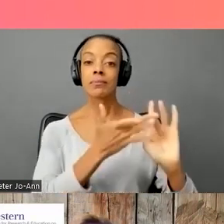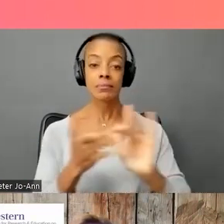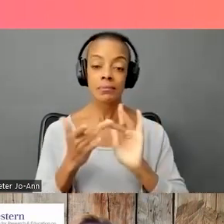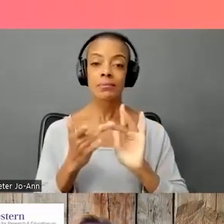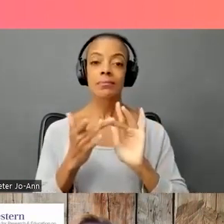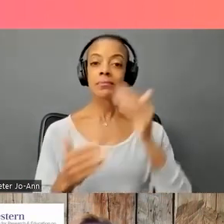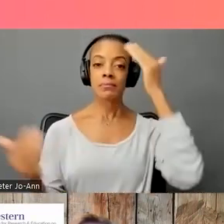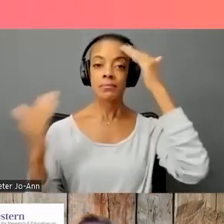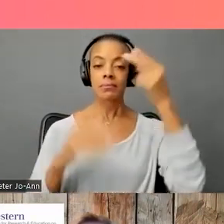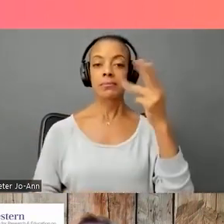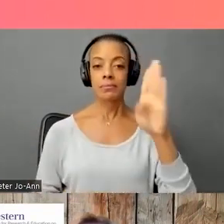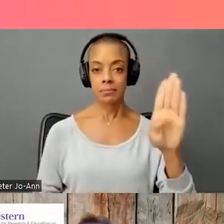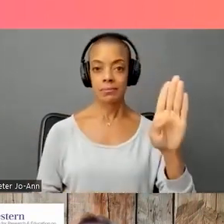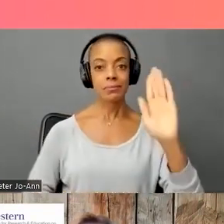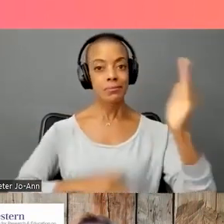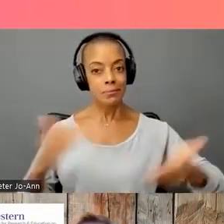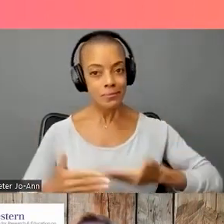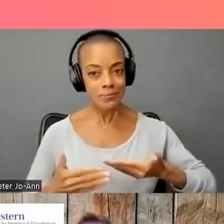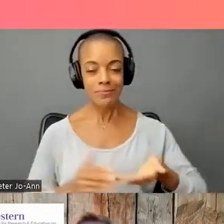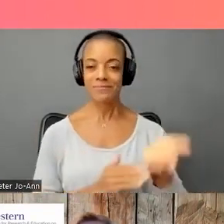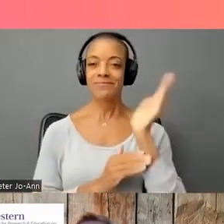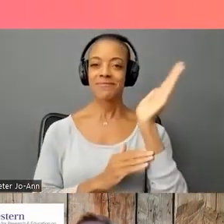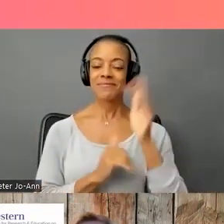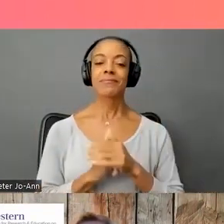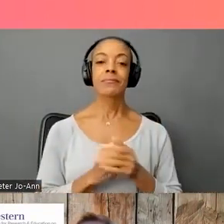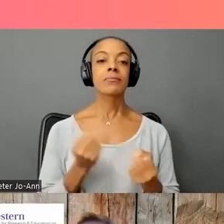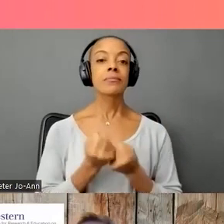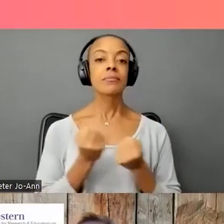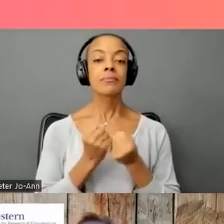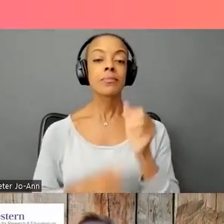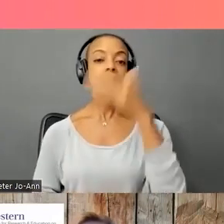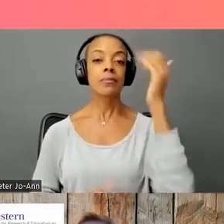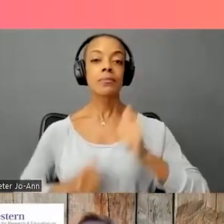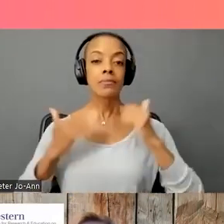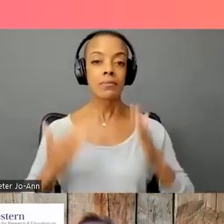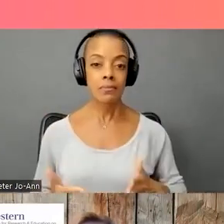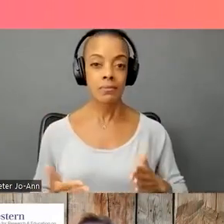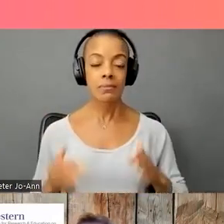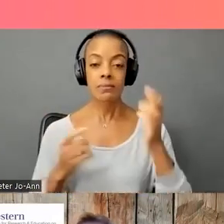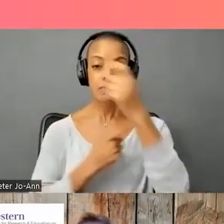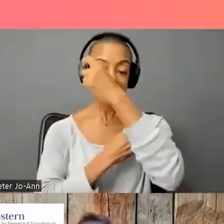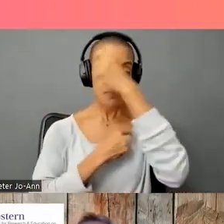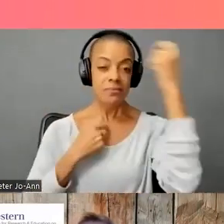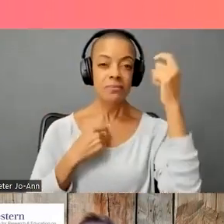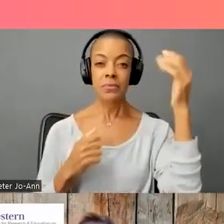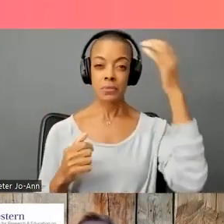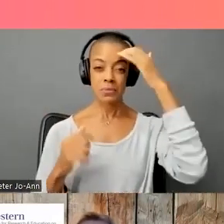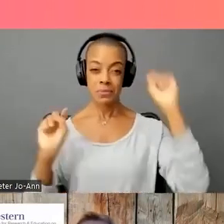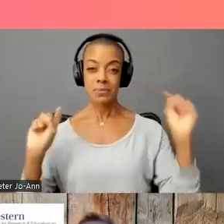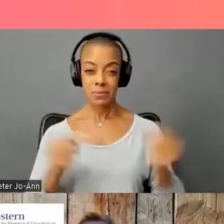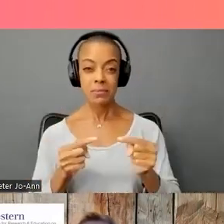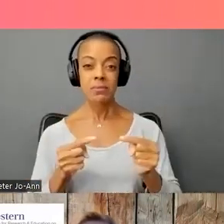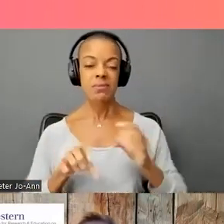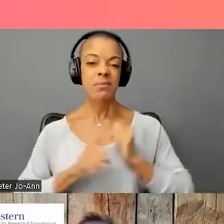Hub, welcome to our webinar, Supporting Black Survivors of Traumatic Brain Injury,